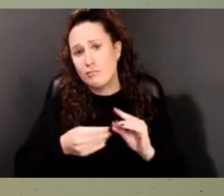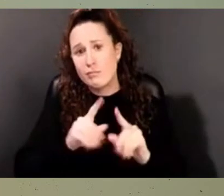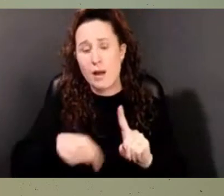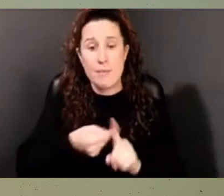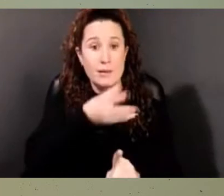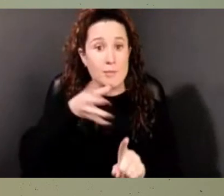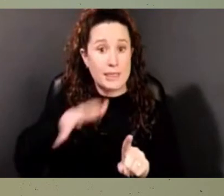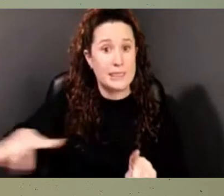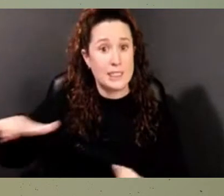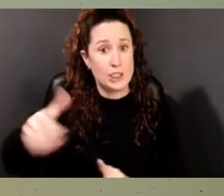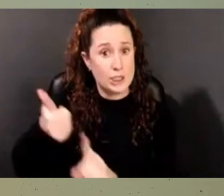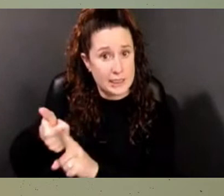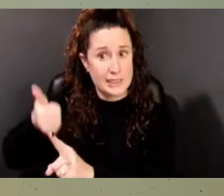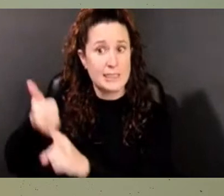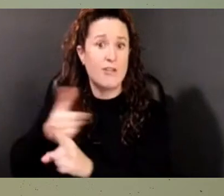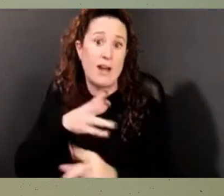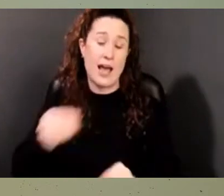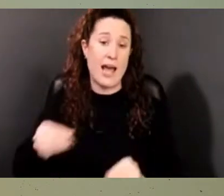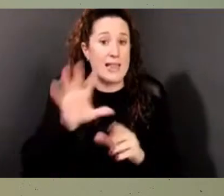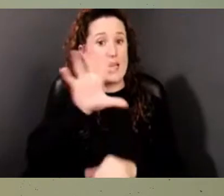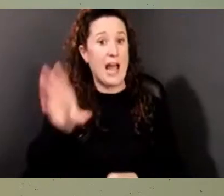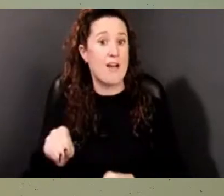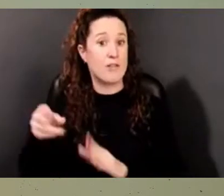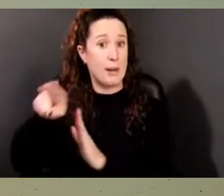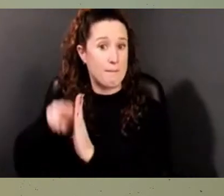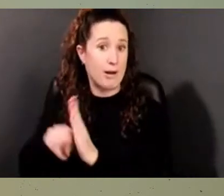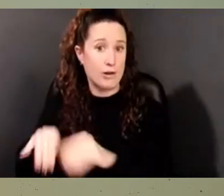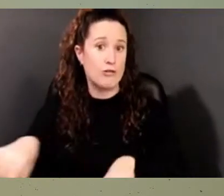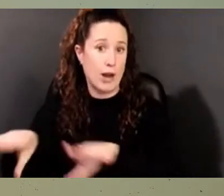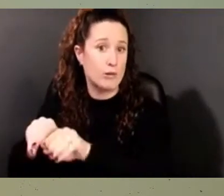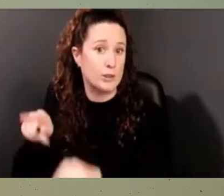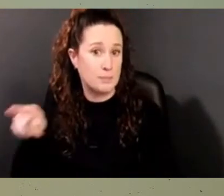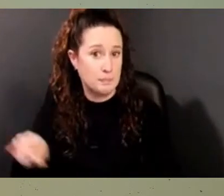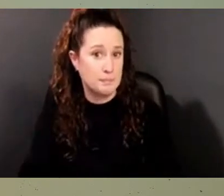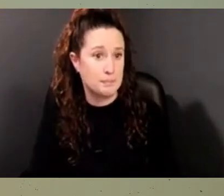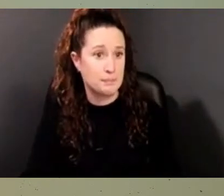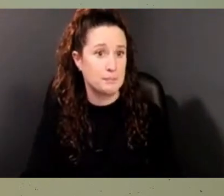of the African burial ground. Next slide.